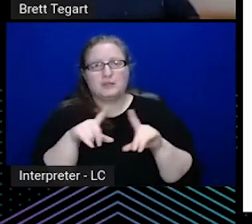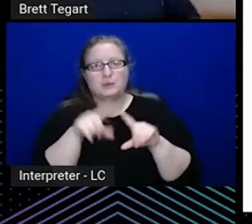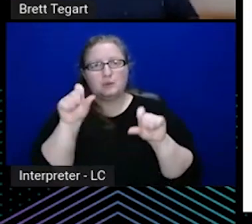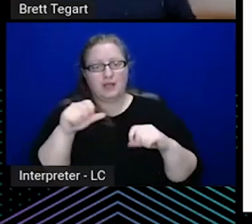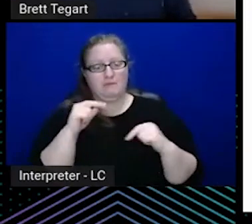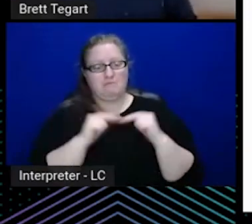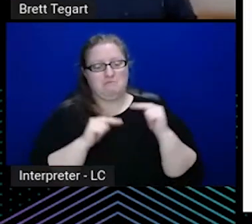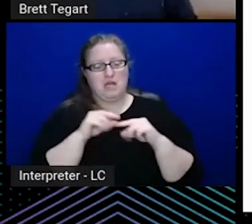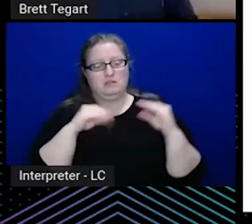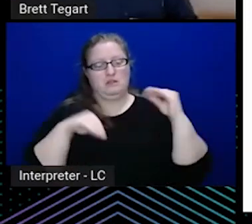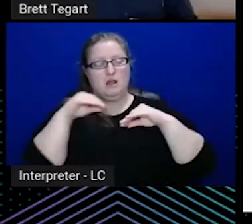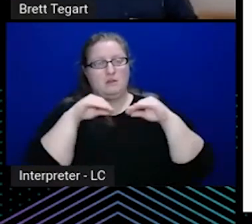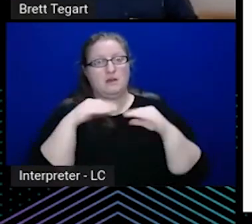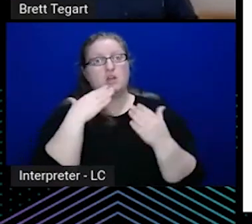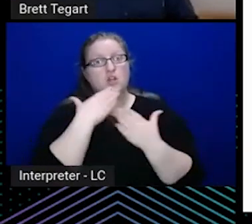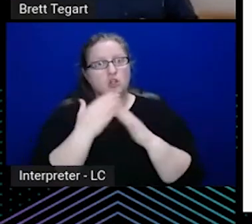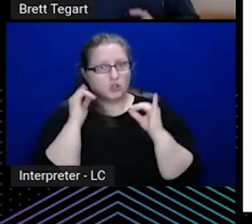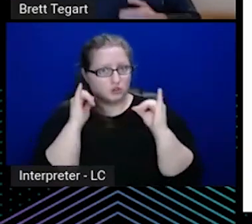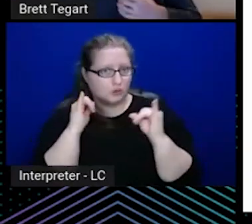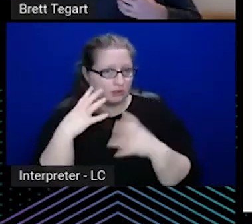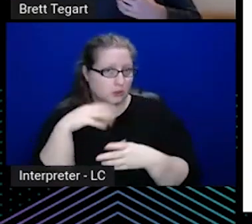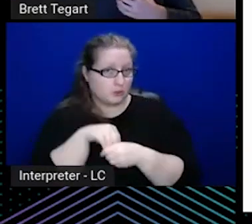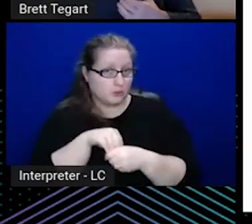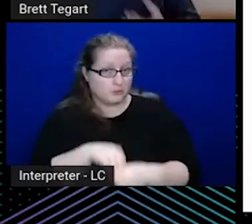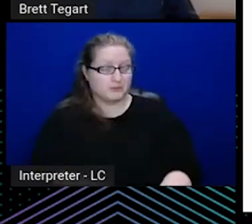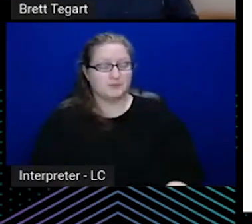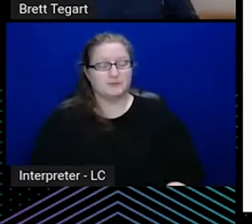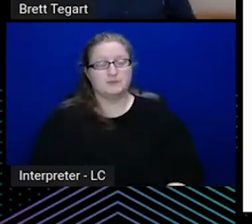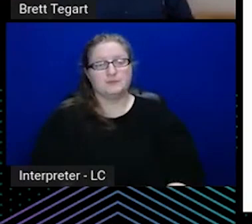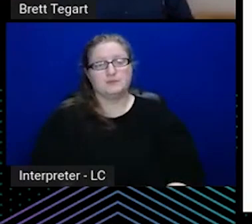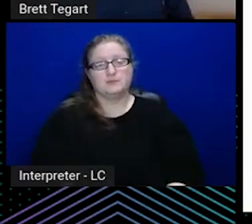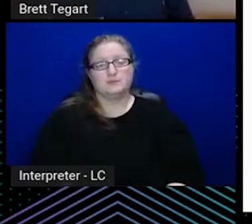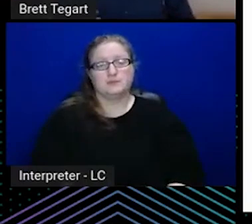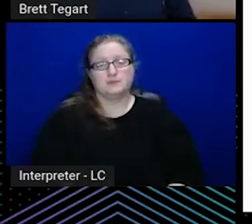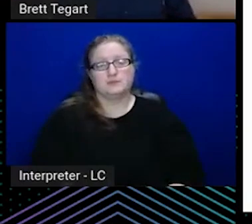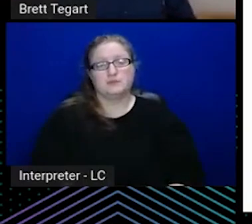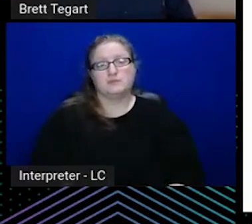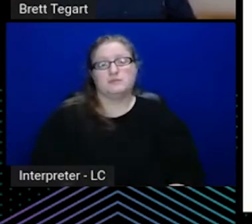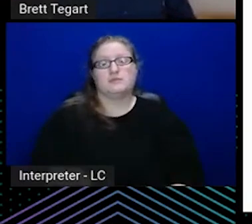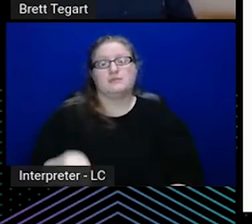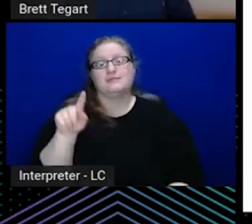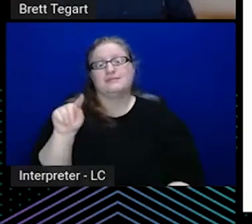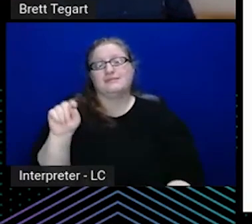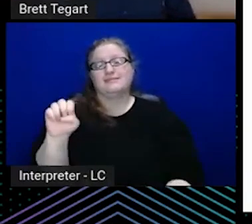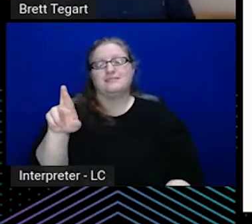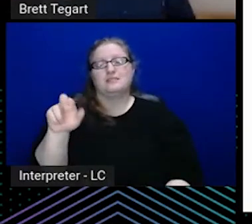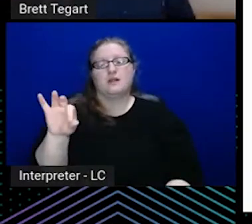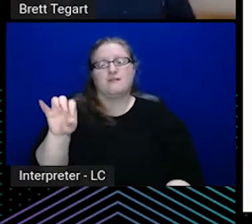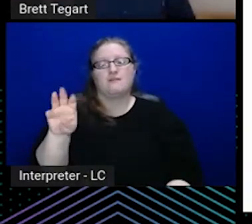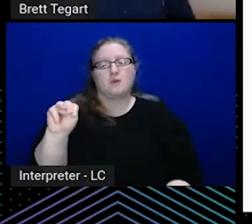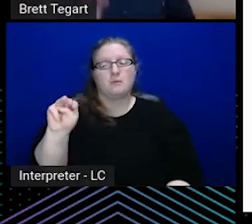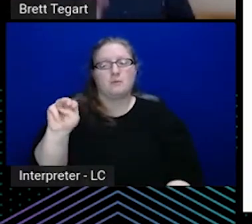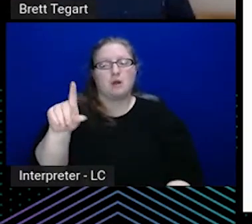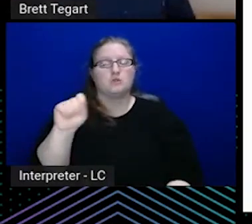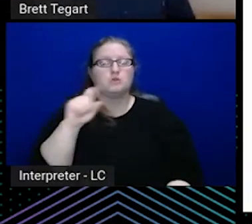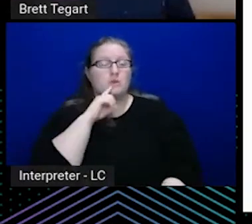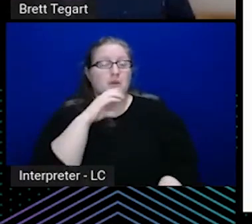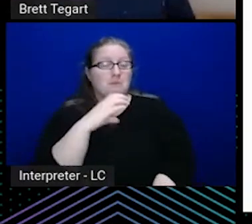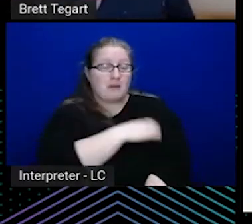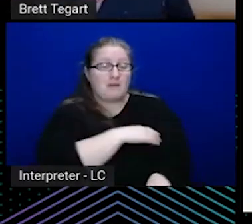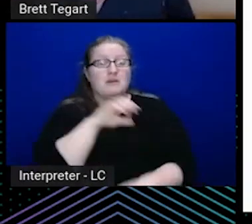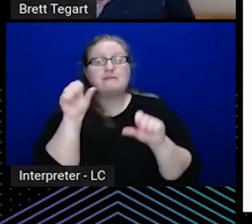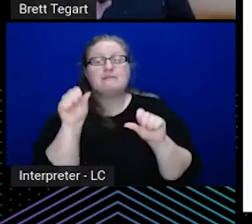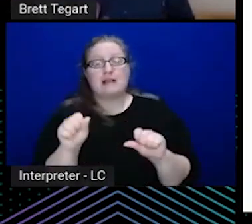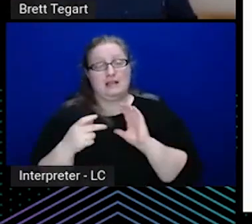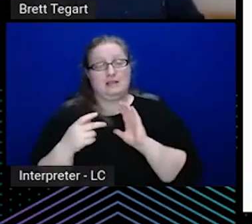a good instruction set that comes with. Terraform modules are very powerful. They are repeatable.